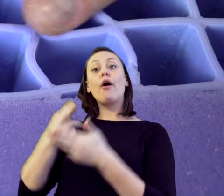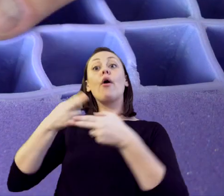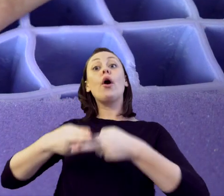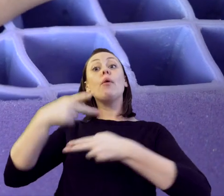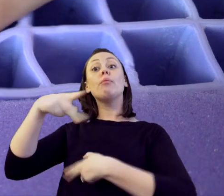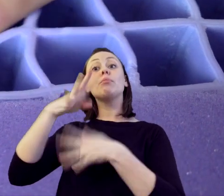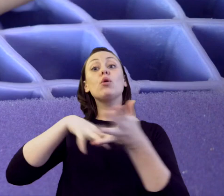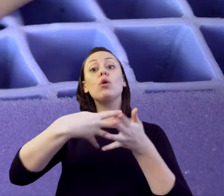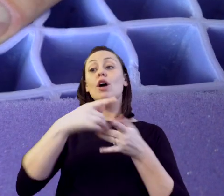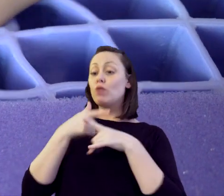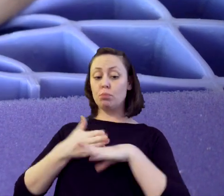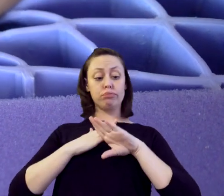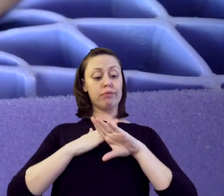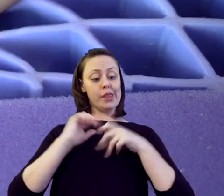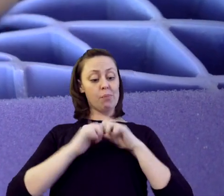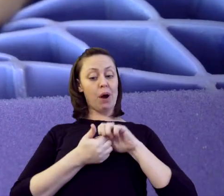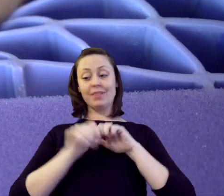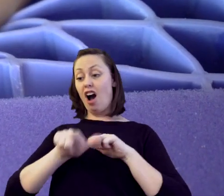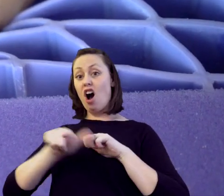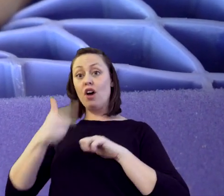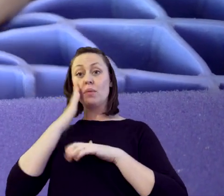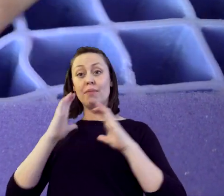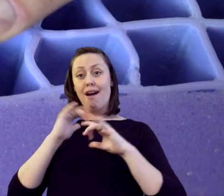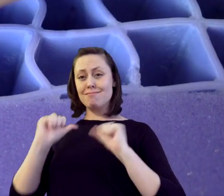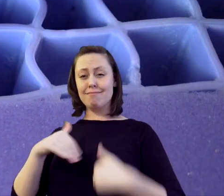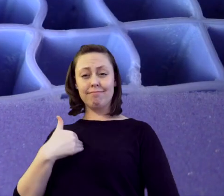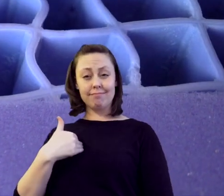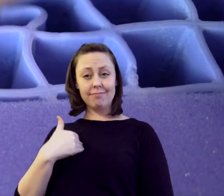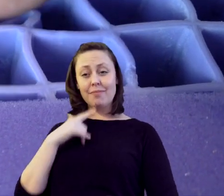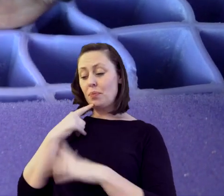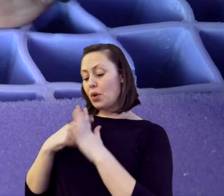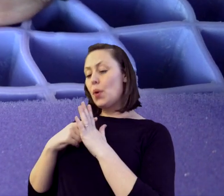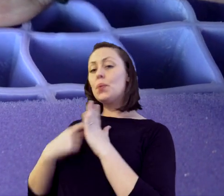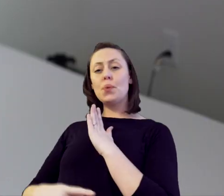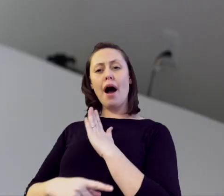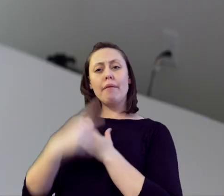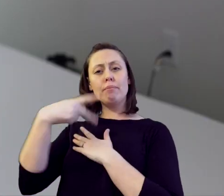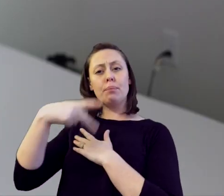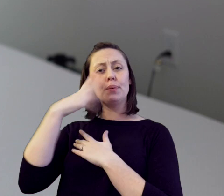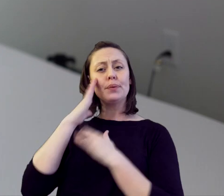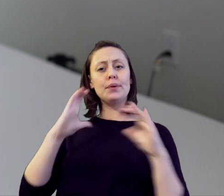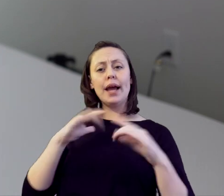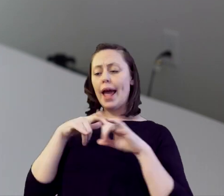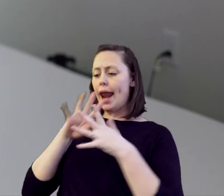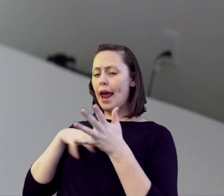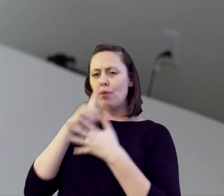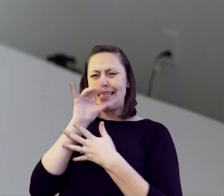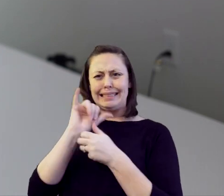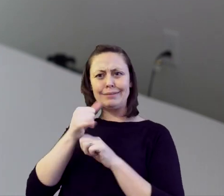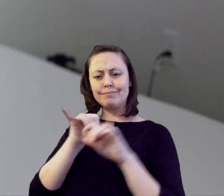Grid that would combat these problems that other mattresses can have. So what is the Purple Grid and how is it